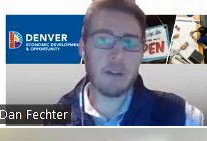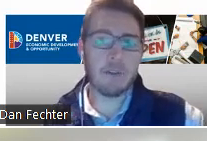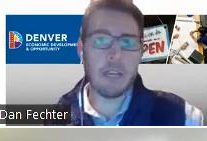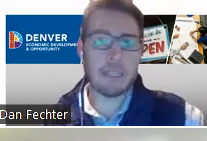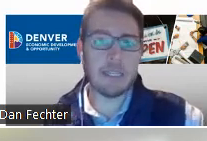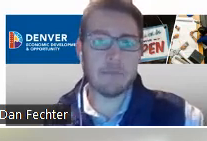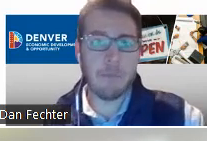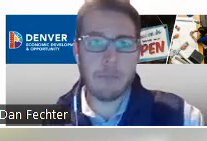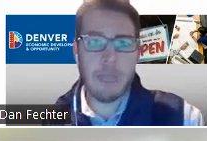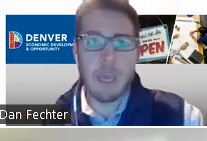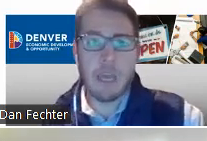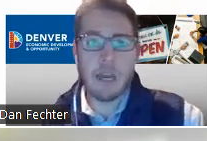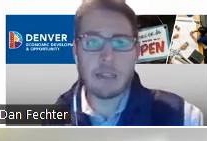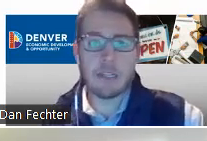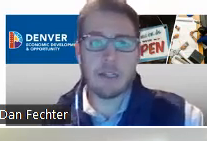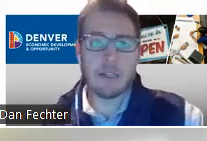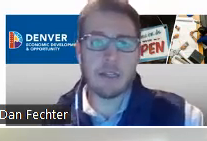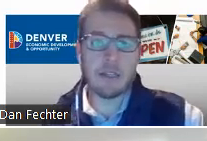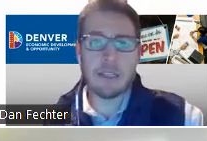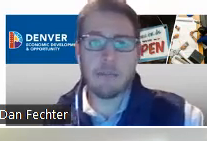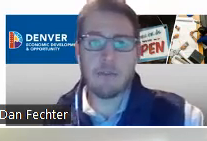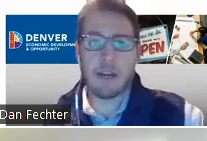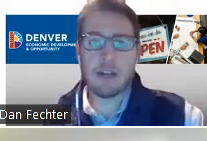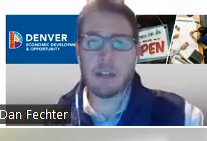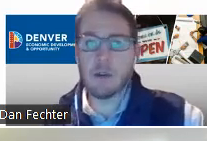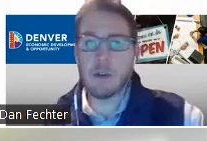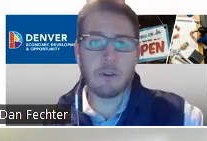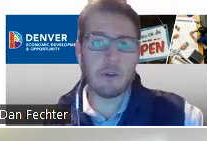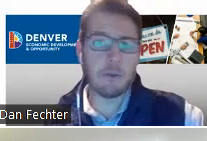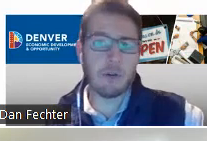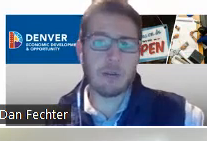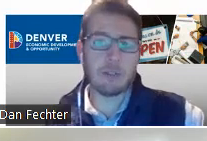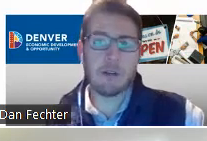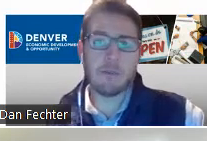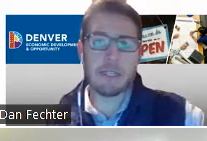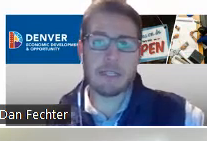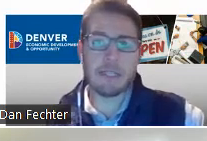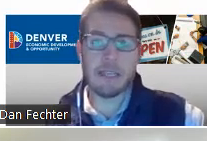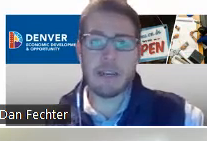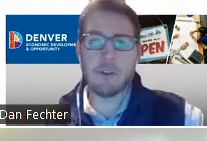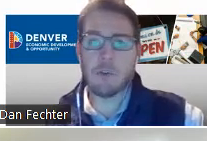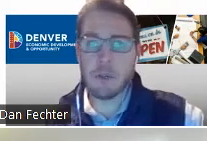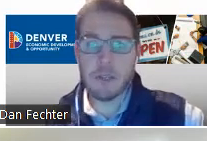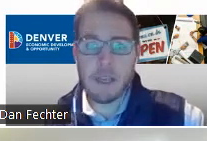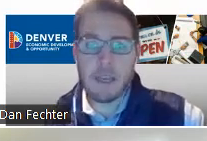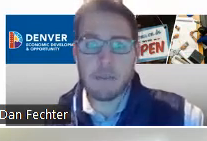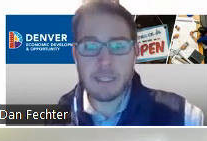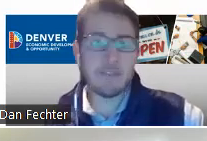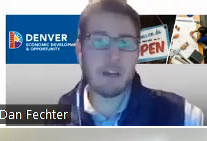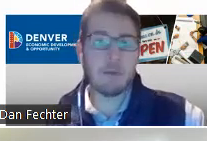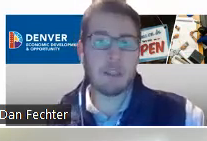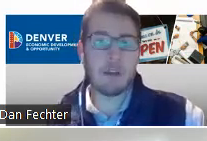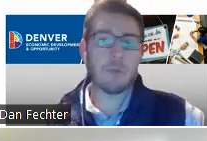by COVID-19. Additionally, the city provided a loan deferral program to small businesses that have open